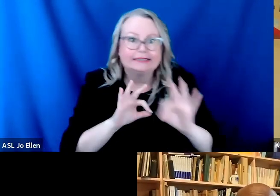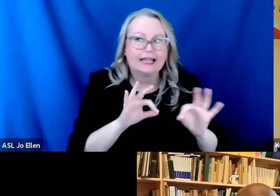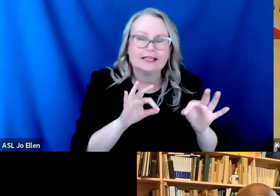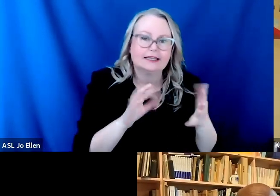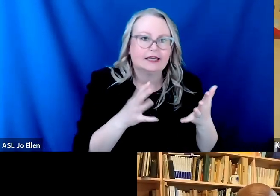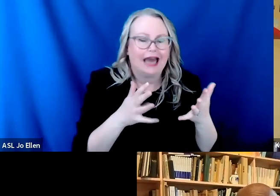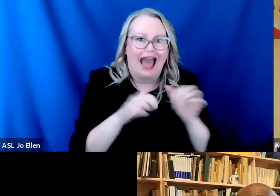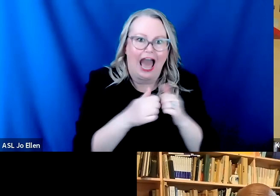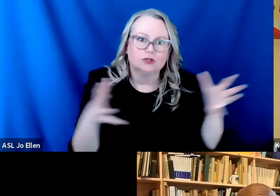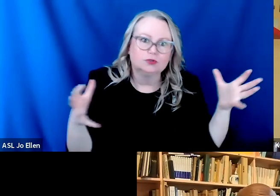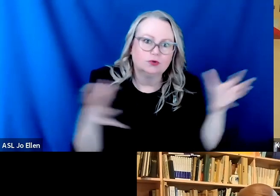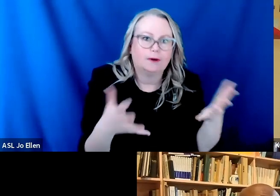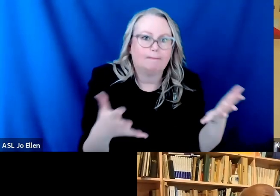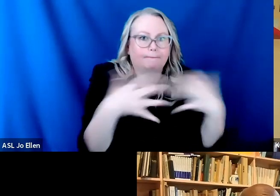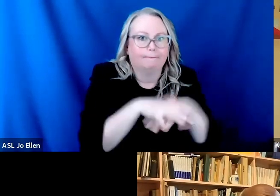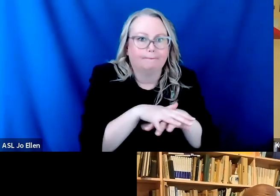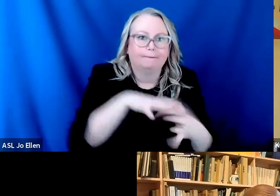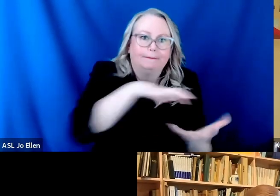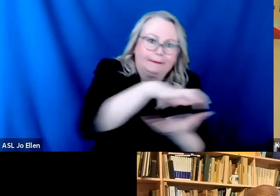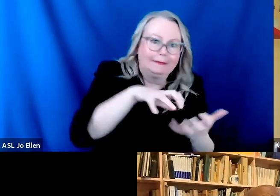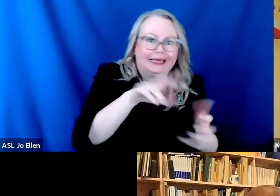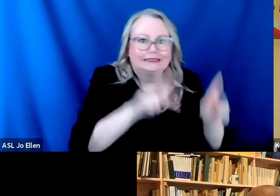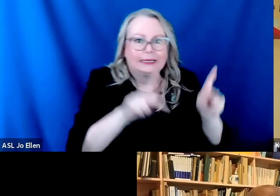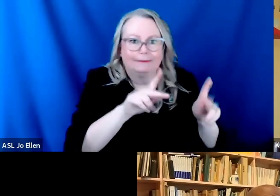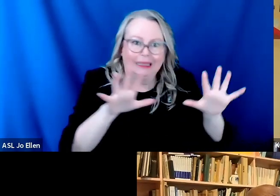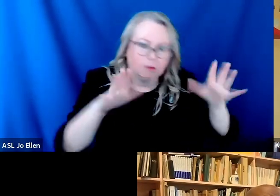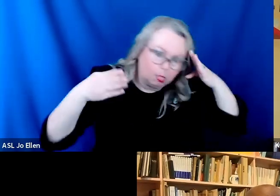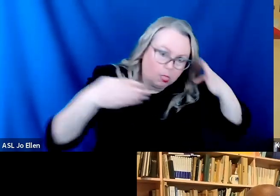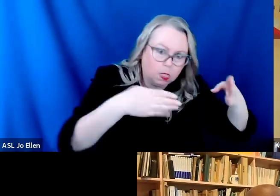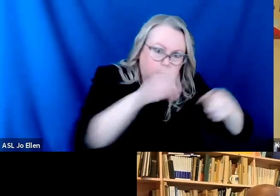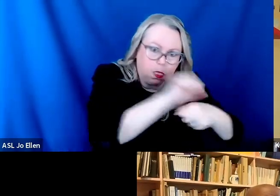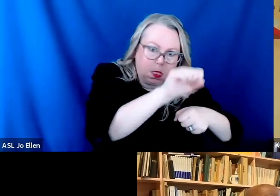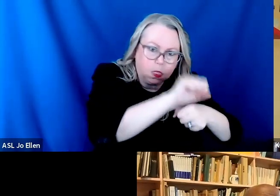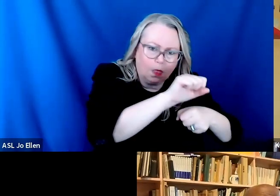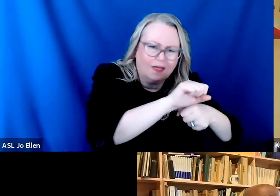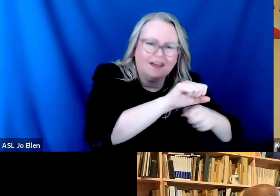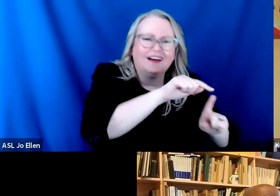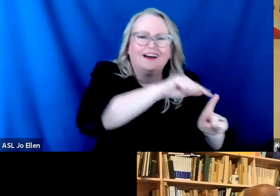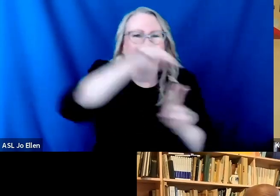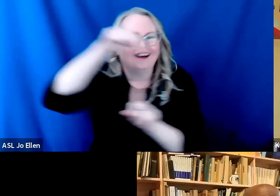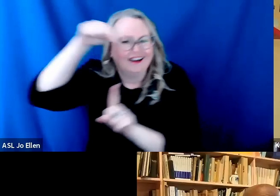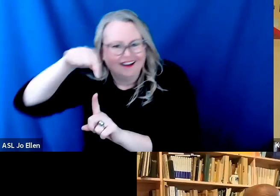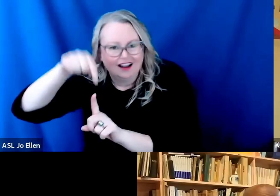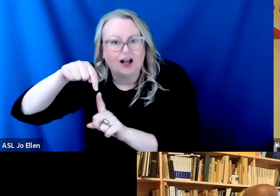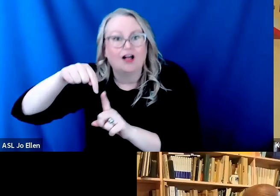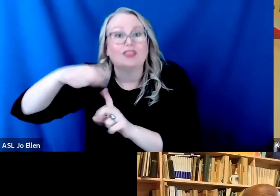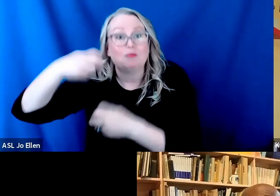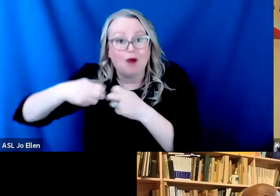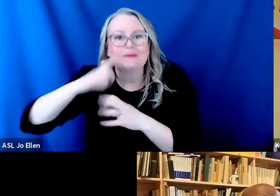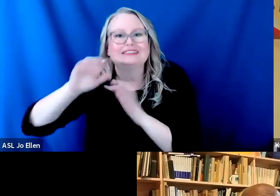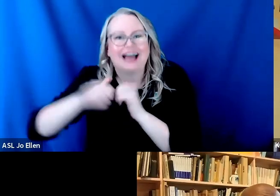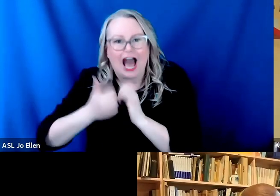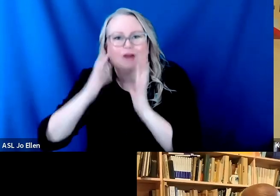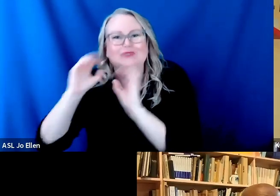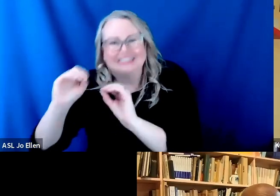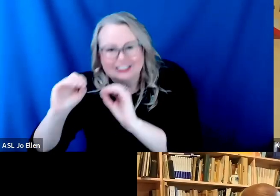resources. I think we need to return to the problems of teaching and learning. And when